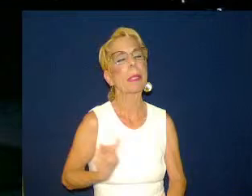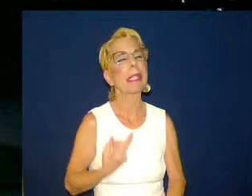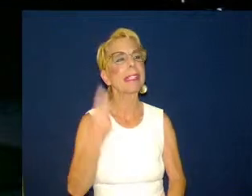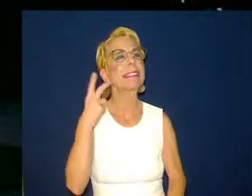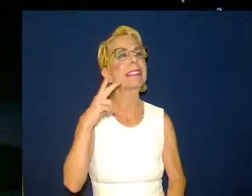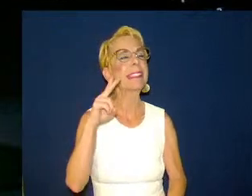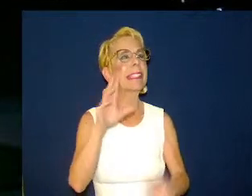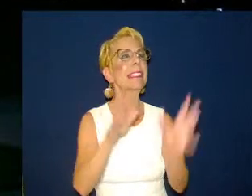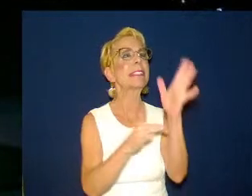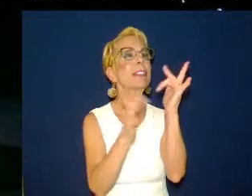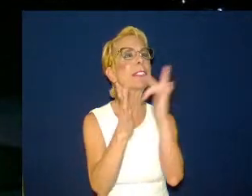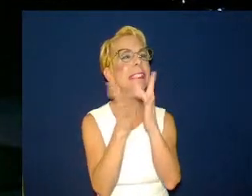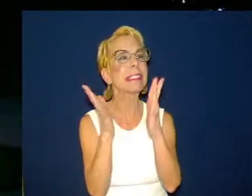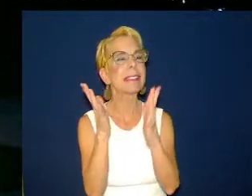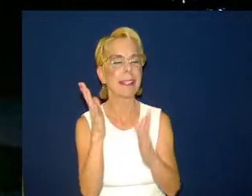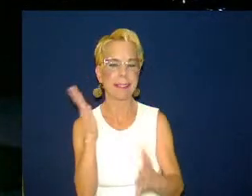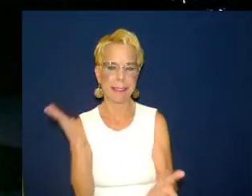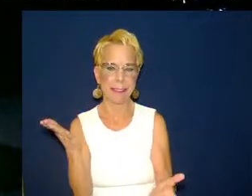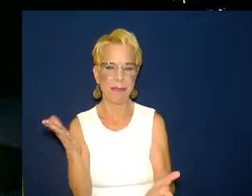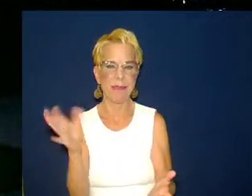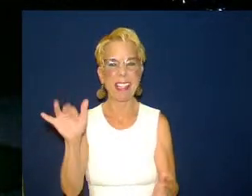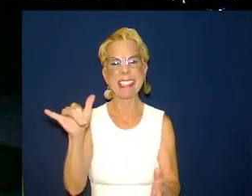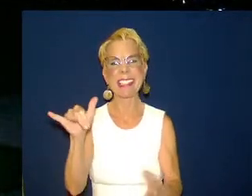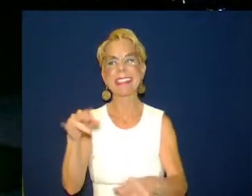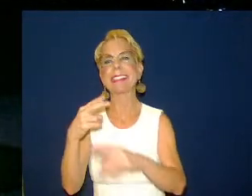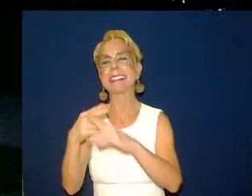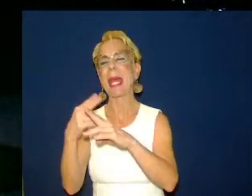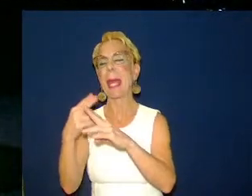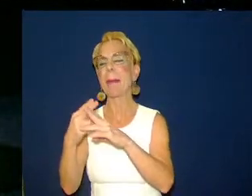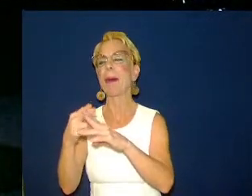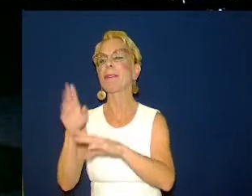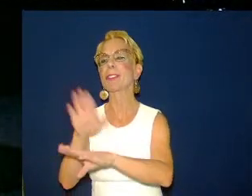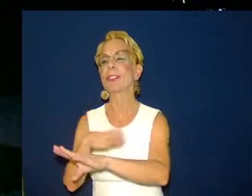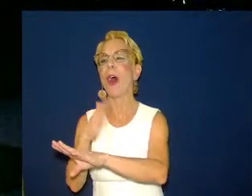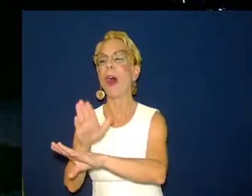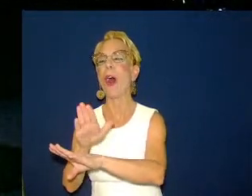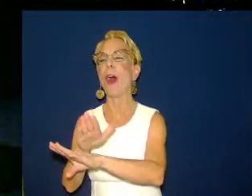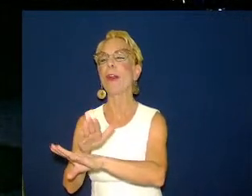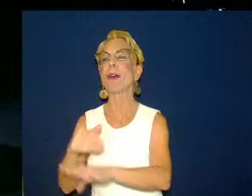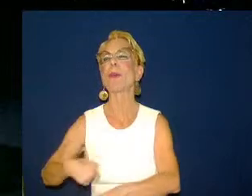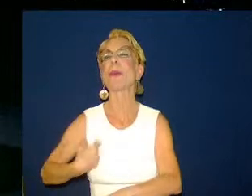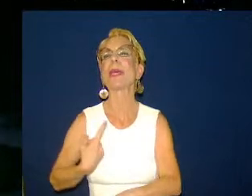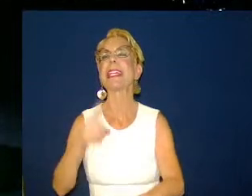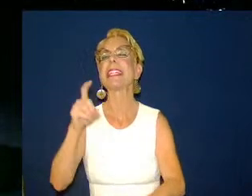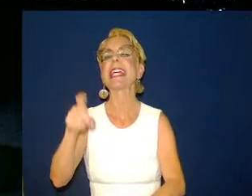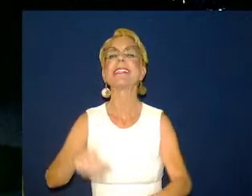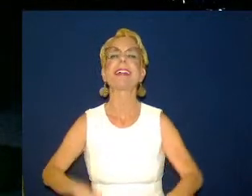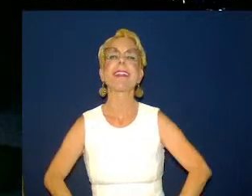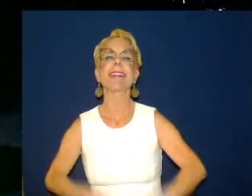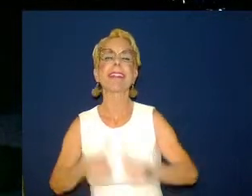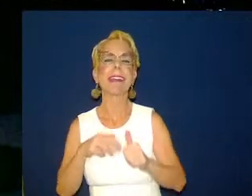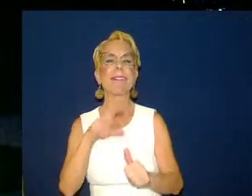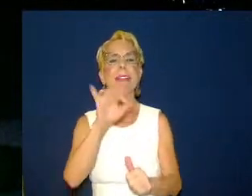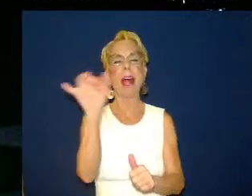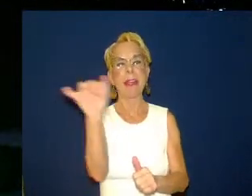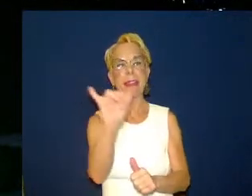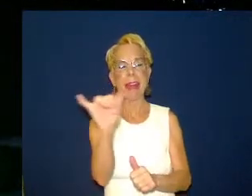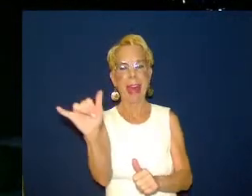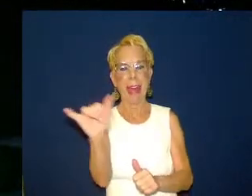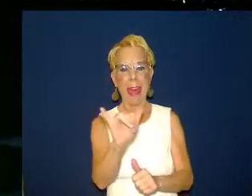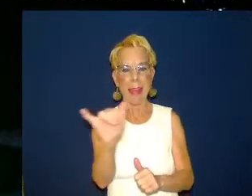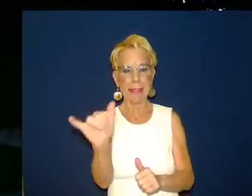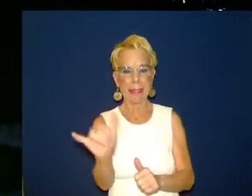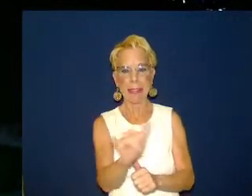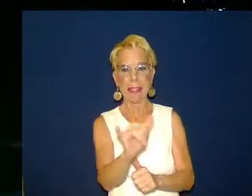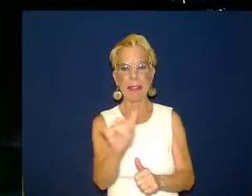that's our future, church. And we get to go out there today and do the hobby of our dreams and watch golf all day long